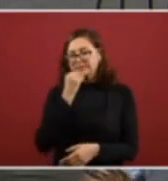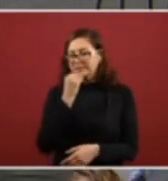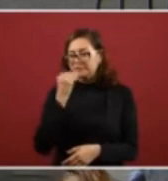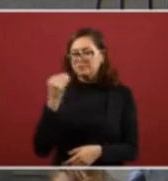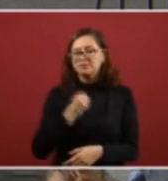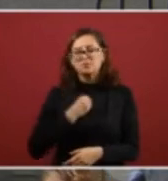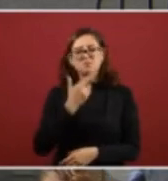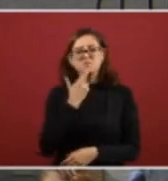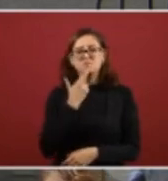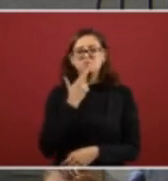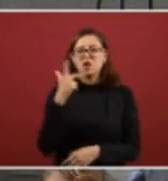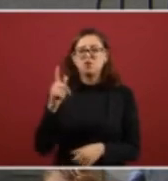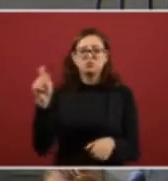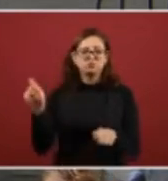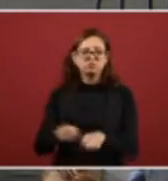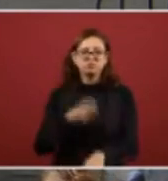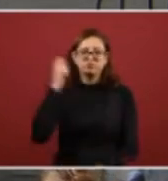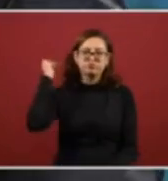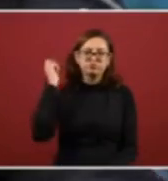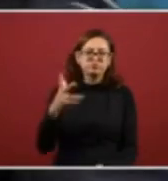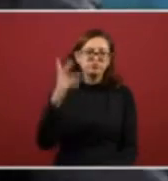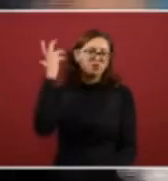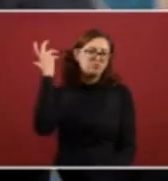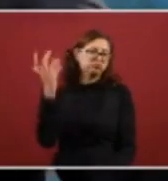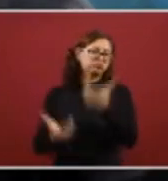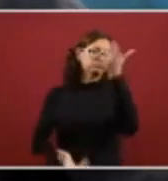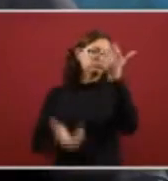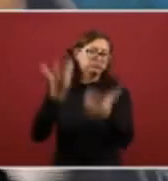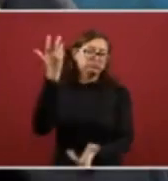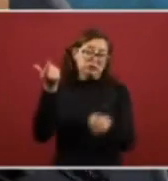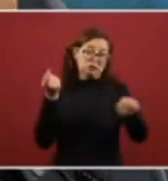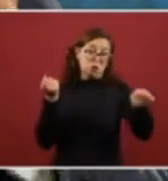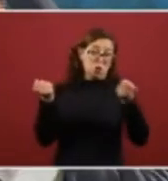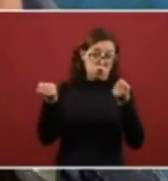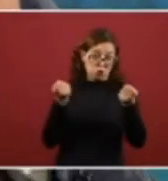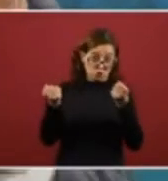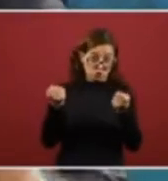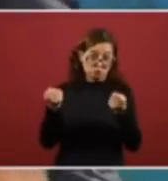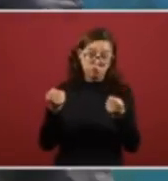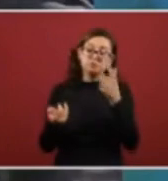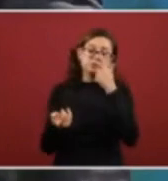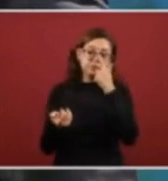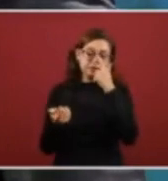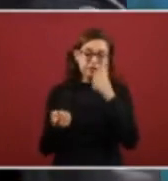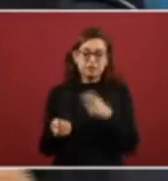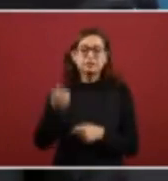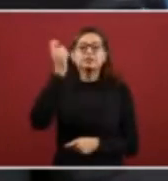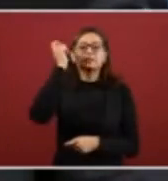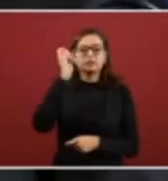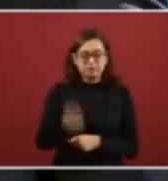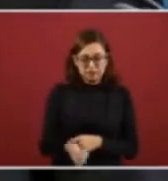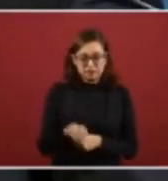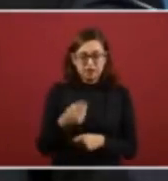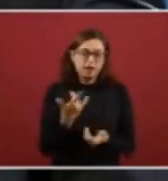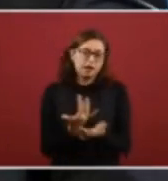to make a burn the remnant gas controlled, or they have to wait to,